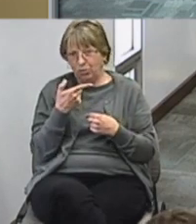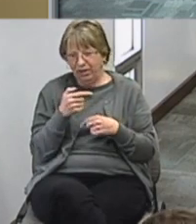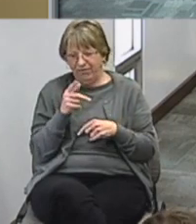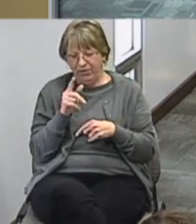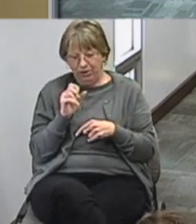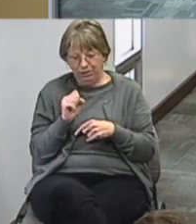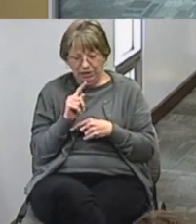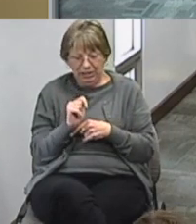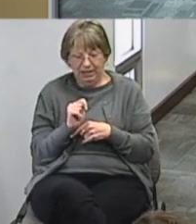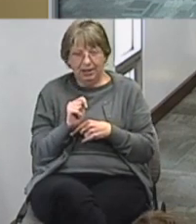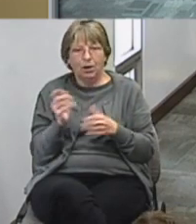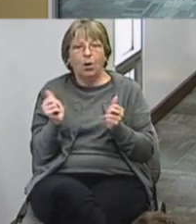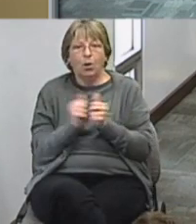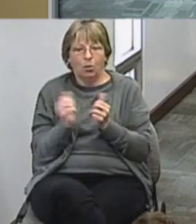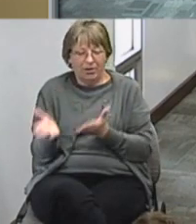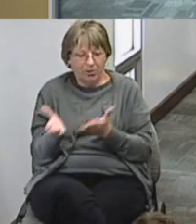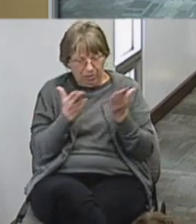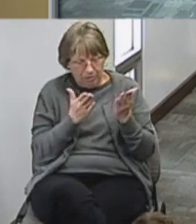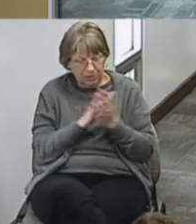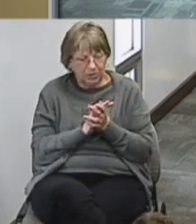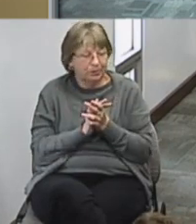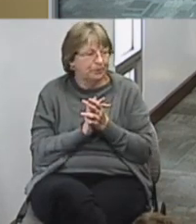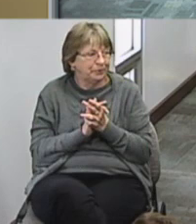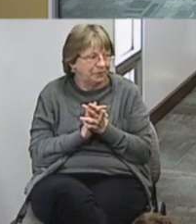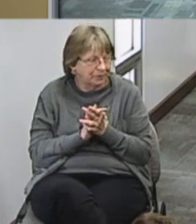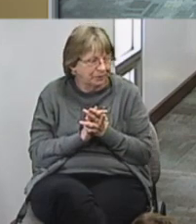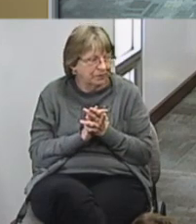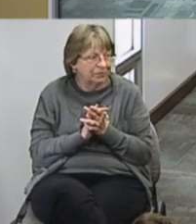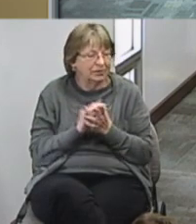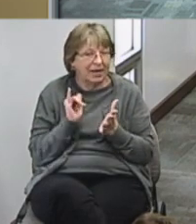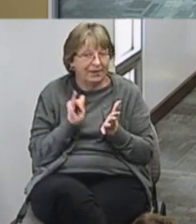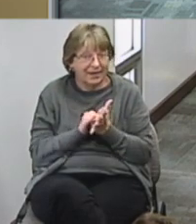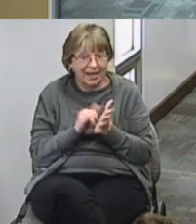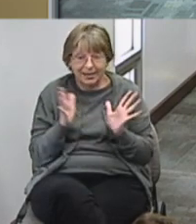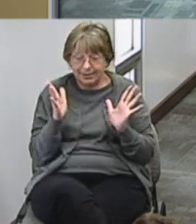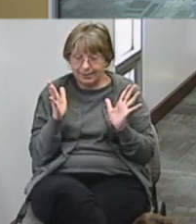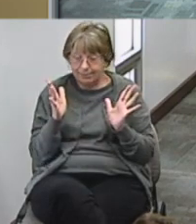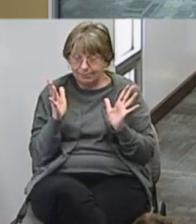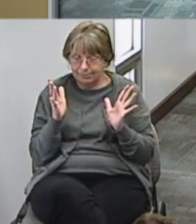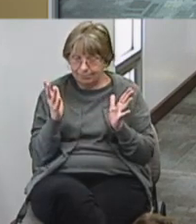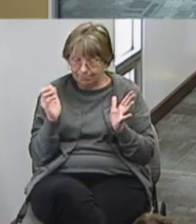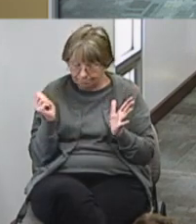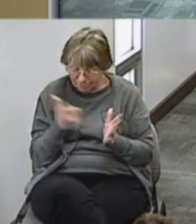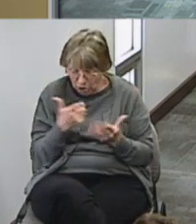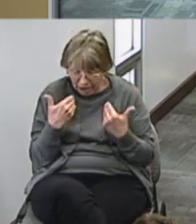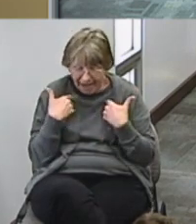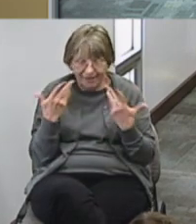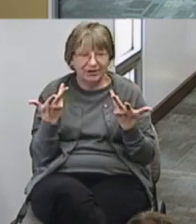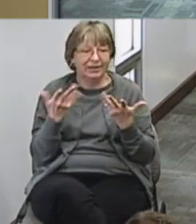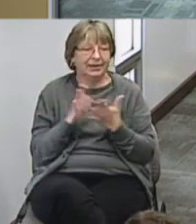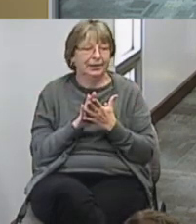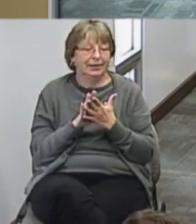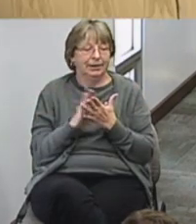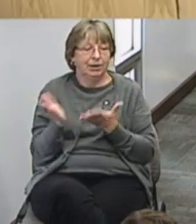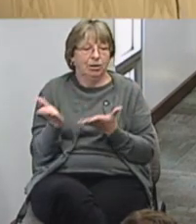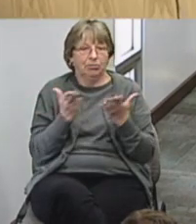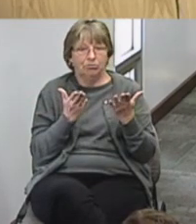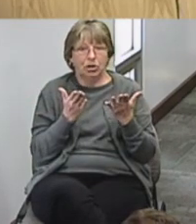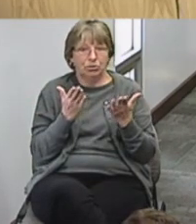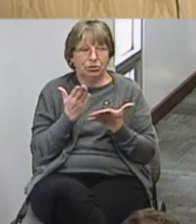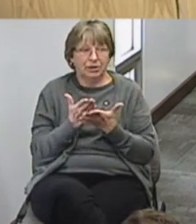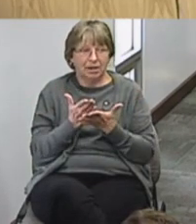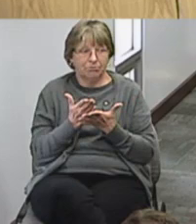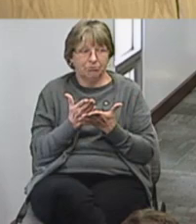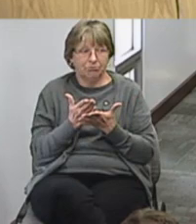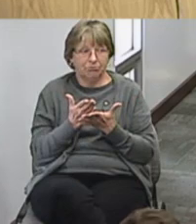that. Okay. Awesome. Sounds Read good. the document. And Very that good. is Anything that else? is all I have. Very good. Is there a motion to adjourn?